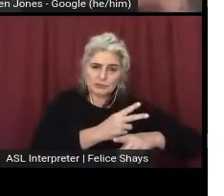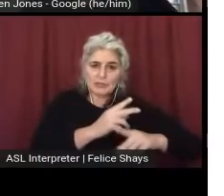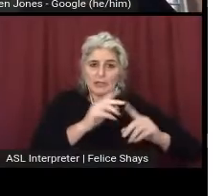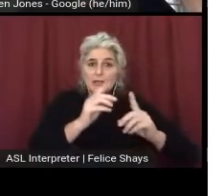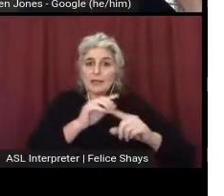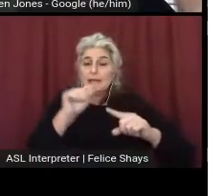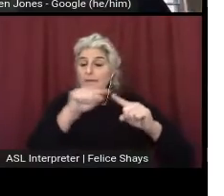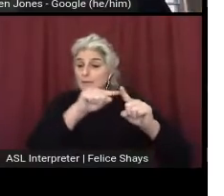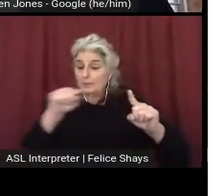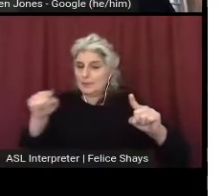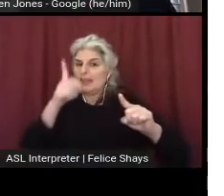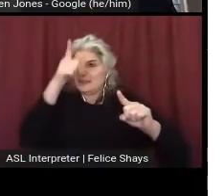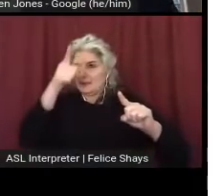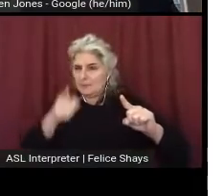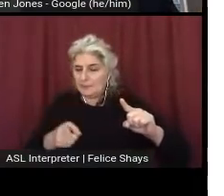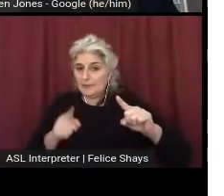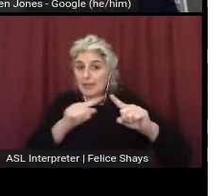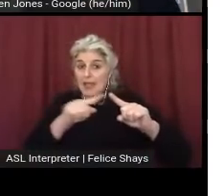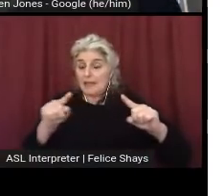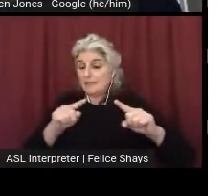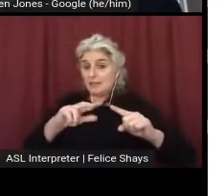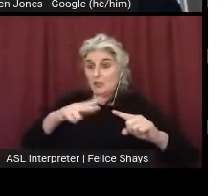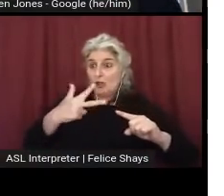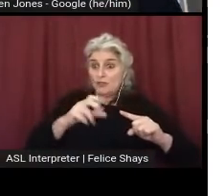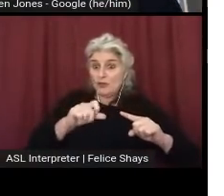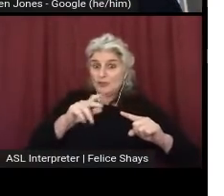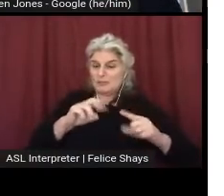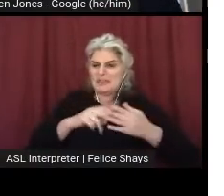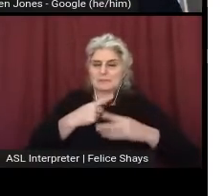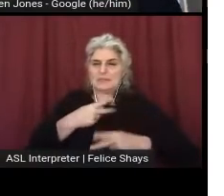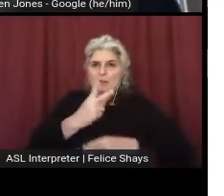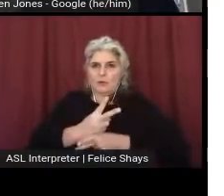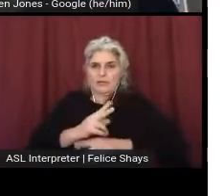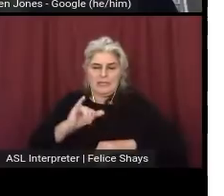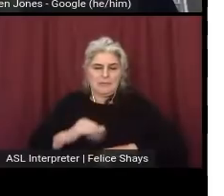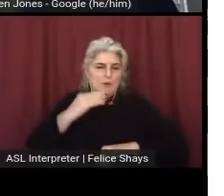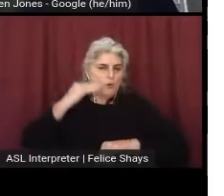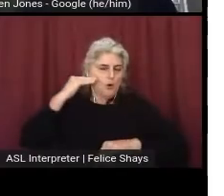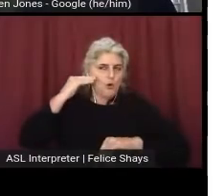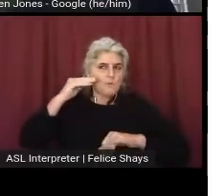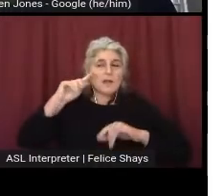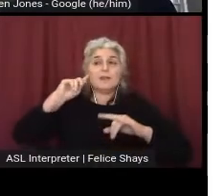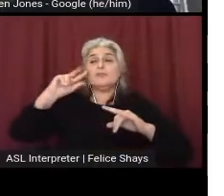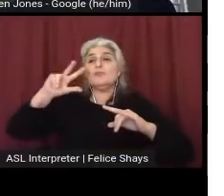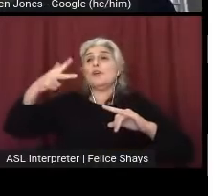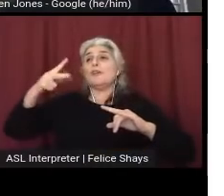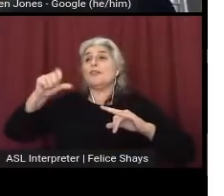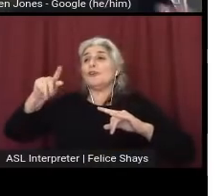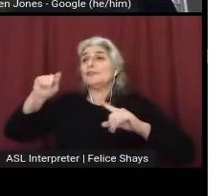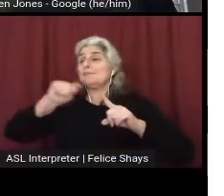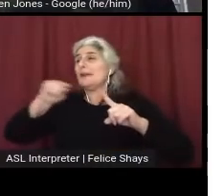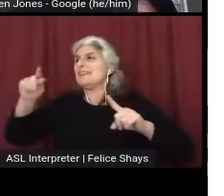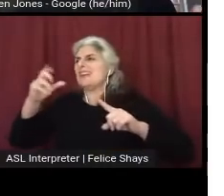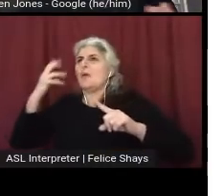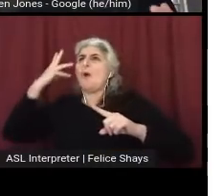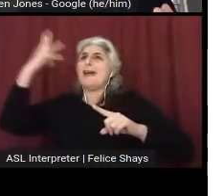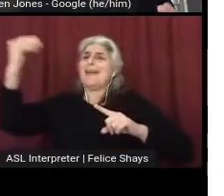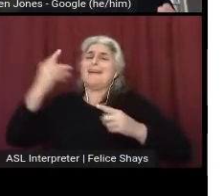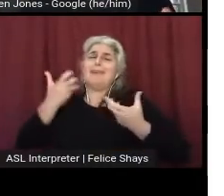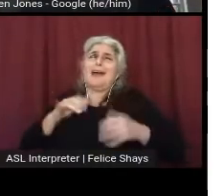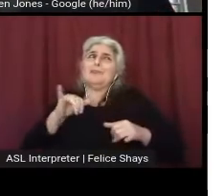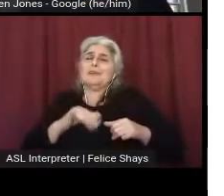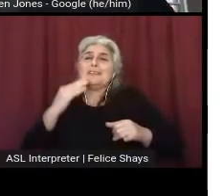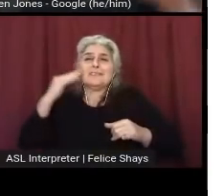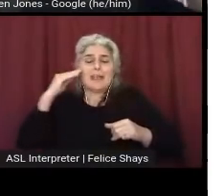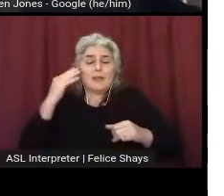horizontal axis from third space, I'm definitely going to do it at home, to the third space, I want to be out. I want to be somewhere that's not home or